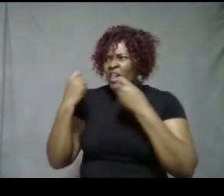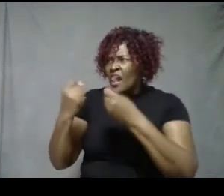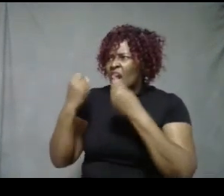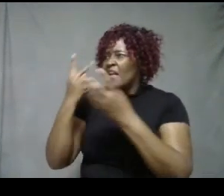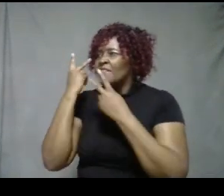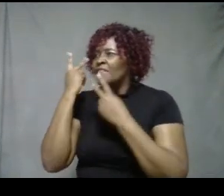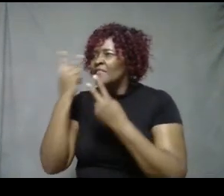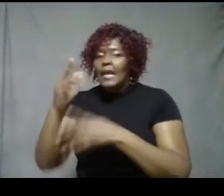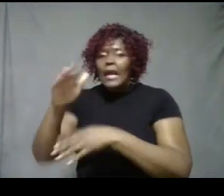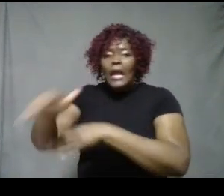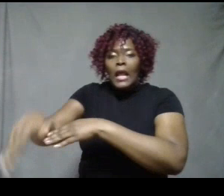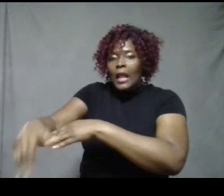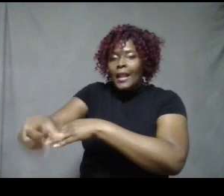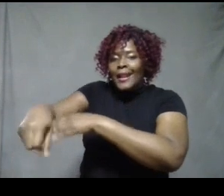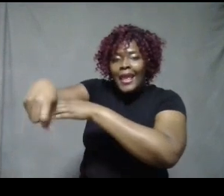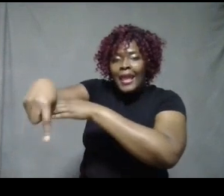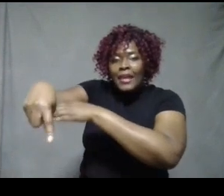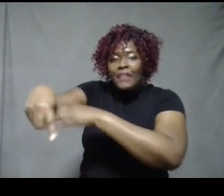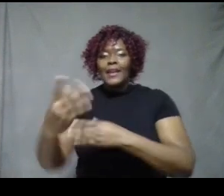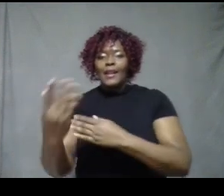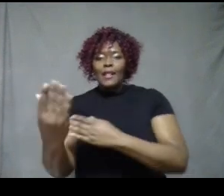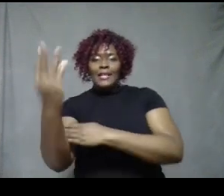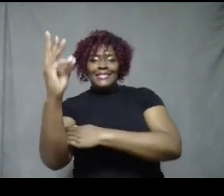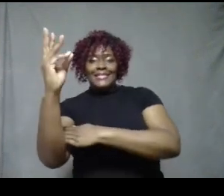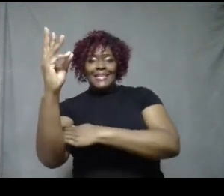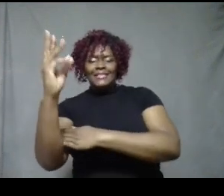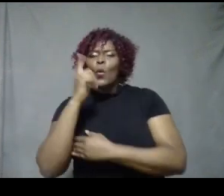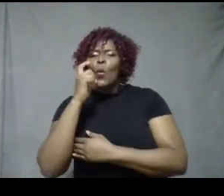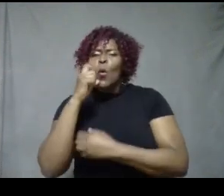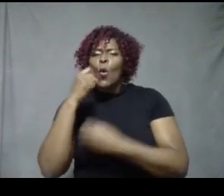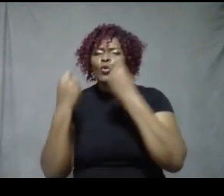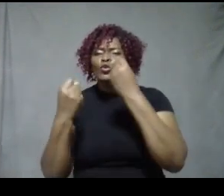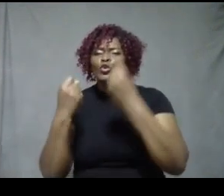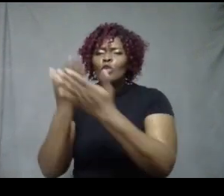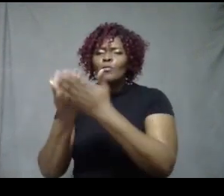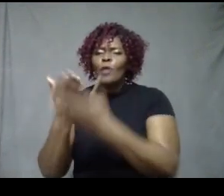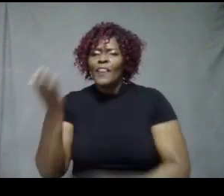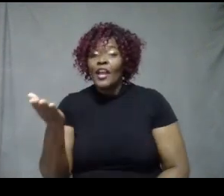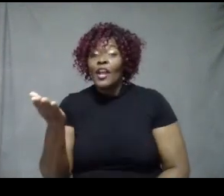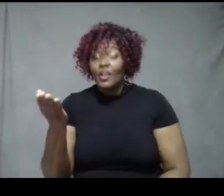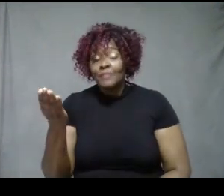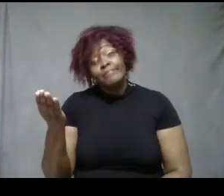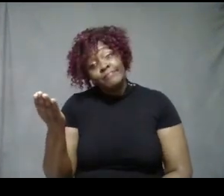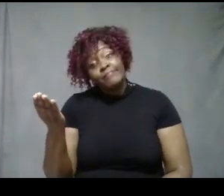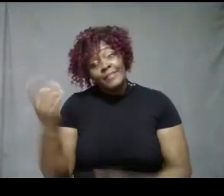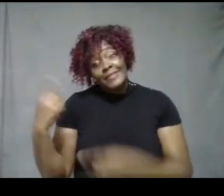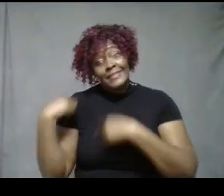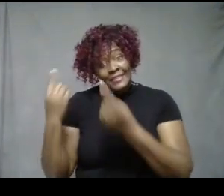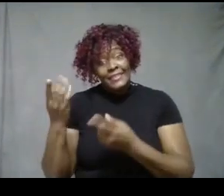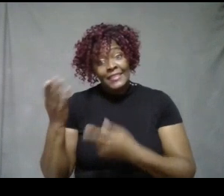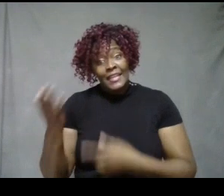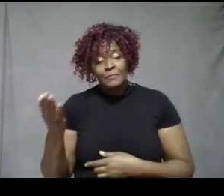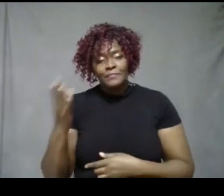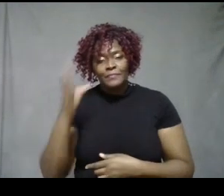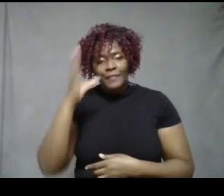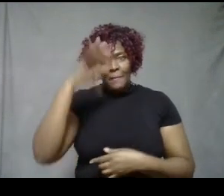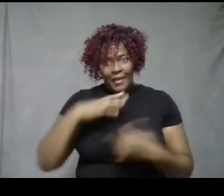night, 6 o'clock in the morning. And guess whose car is parked at that address since then and probably before? That man lives in the